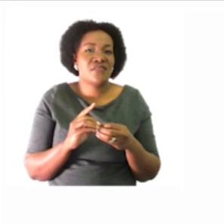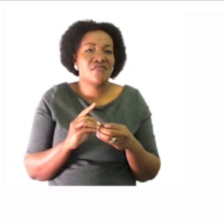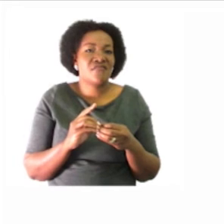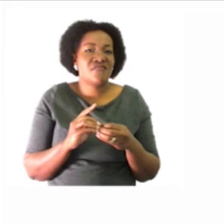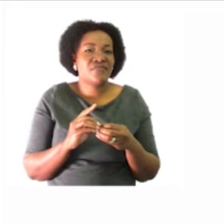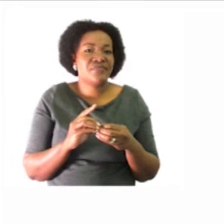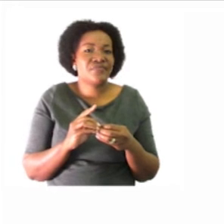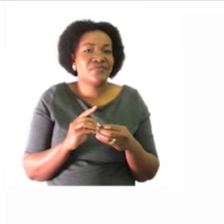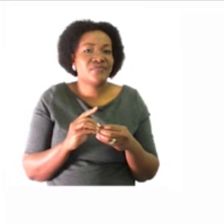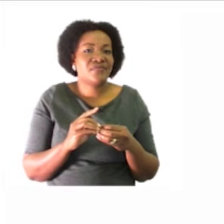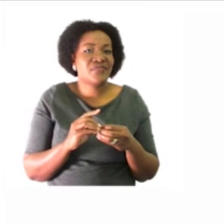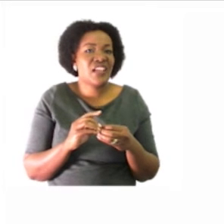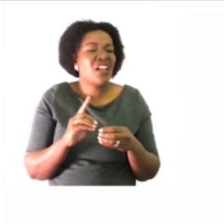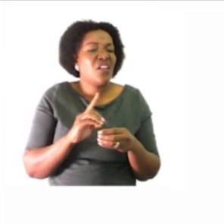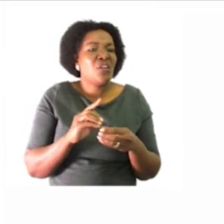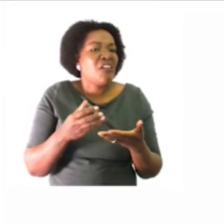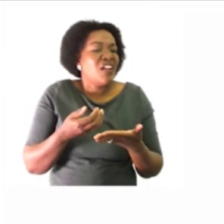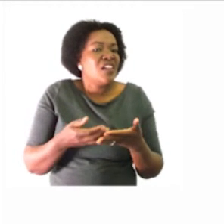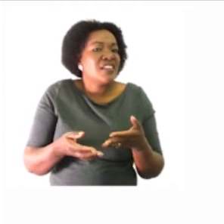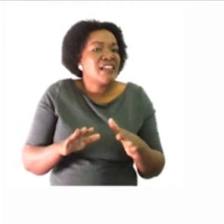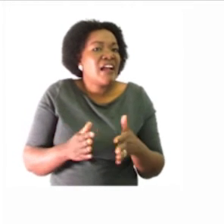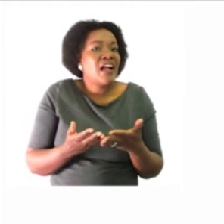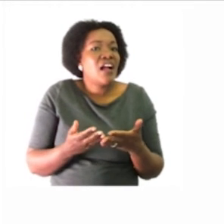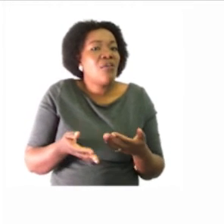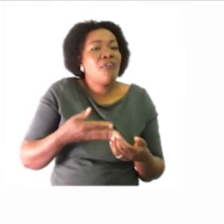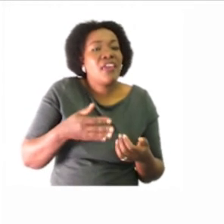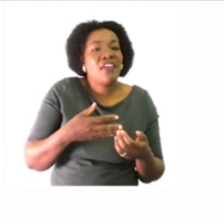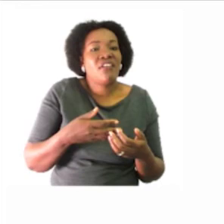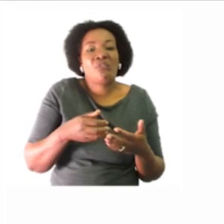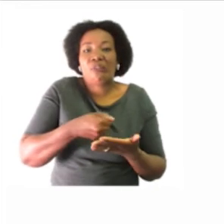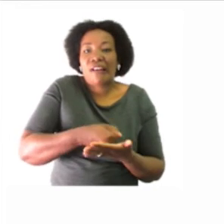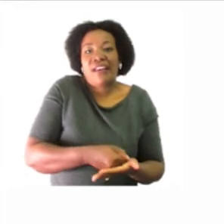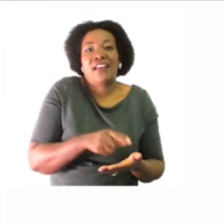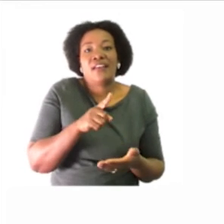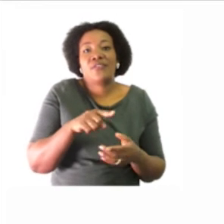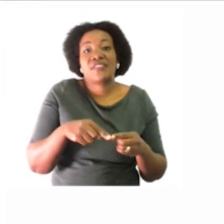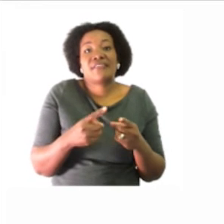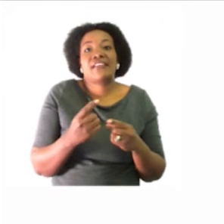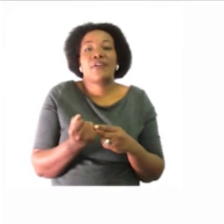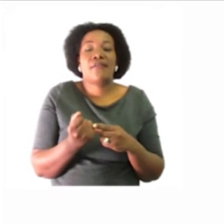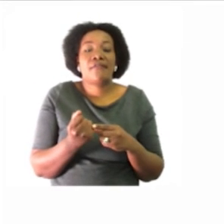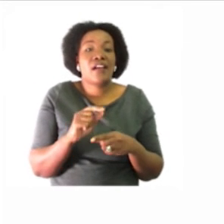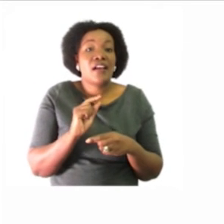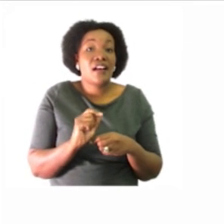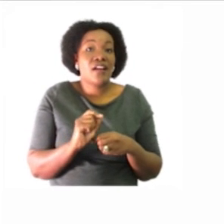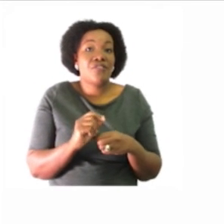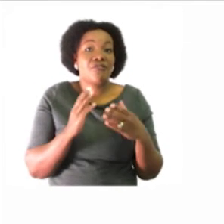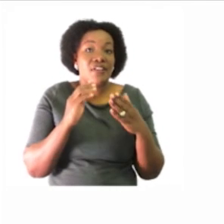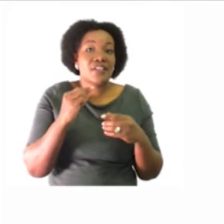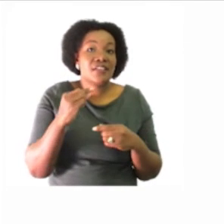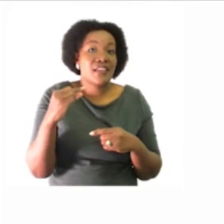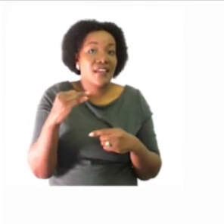each of the following weigh? You only need to write a gram or a kilogram.